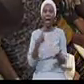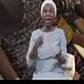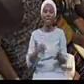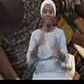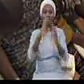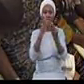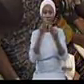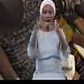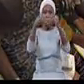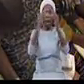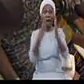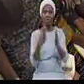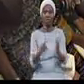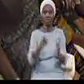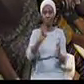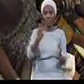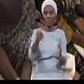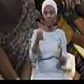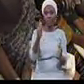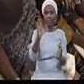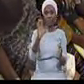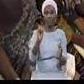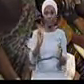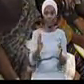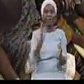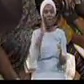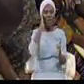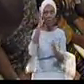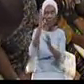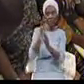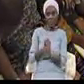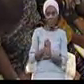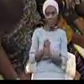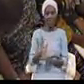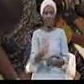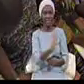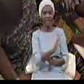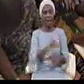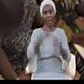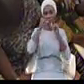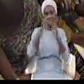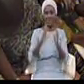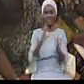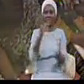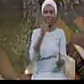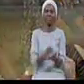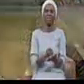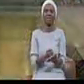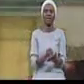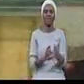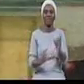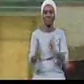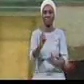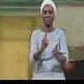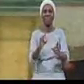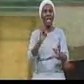of Jacob shall possess their possessions. I will